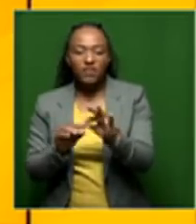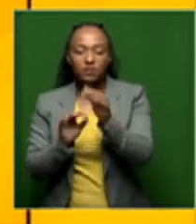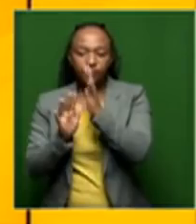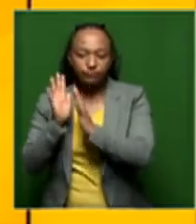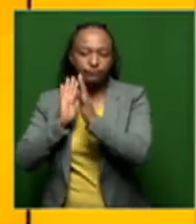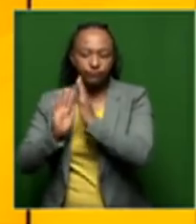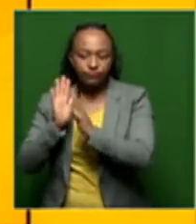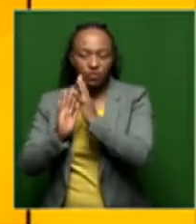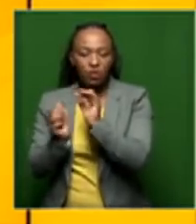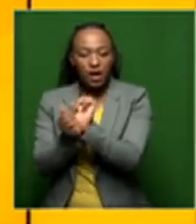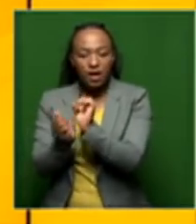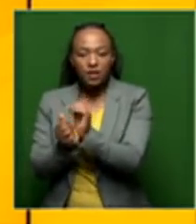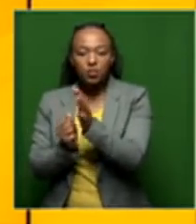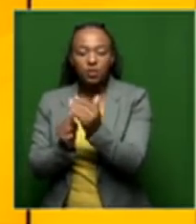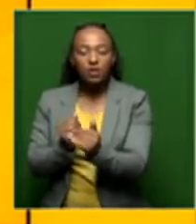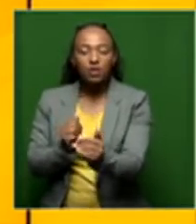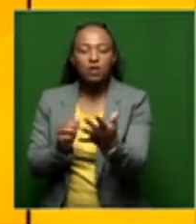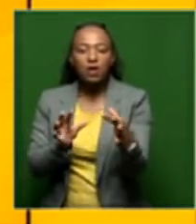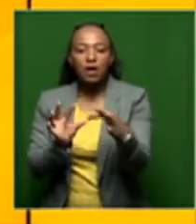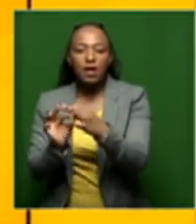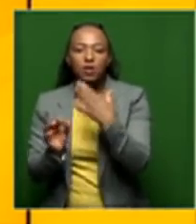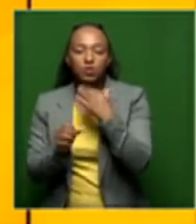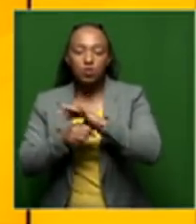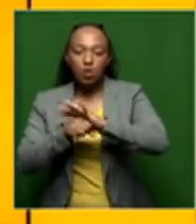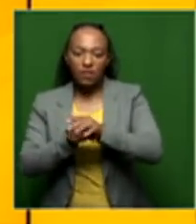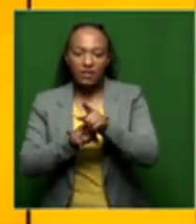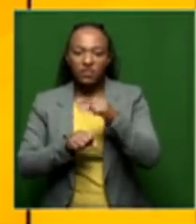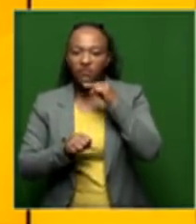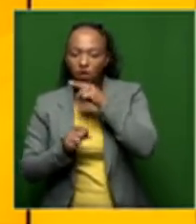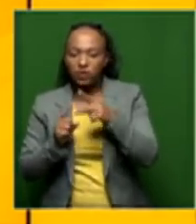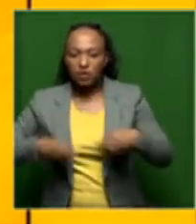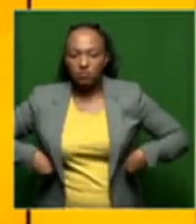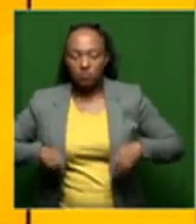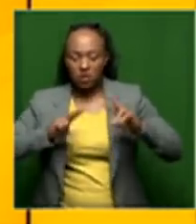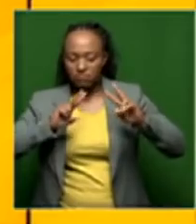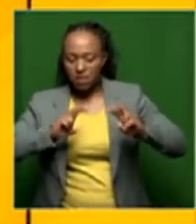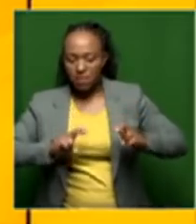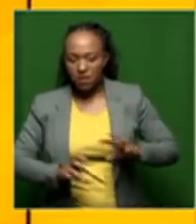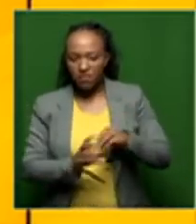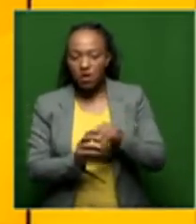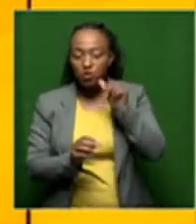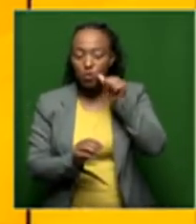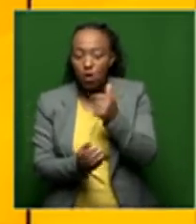the expected arrests in connection with COVID-19 fraud and corruption investigations. And